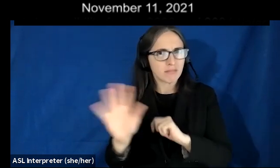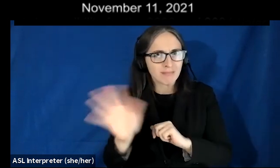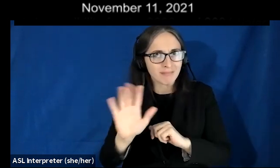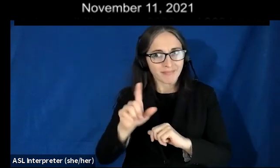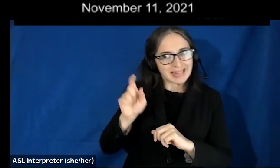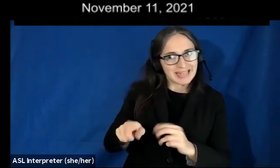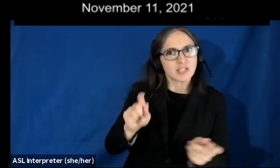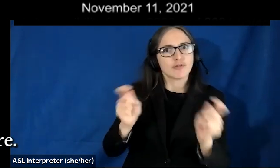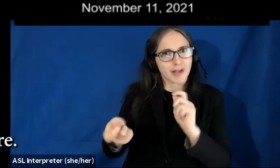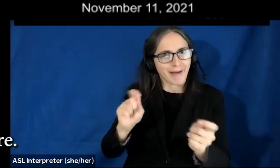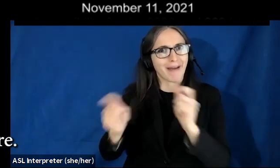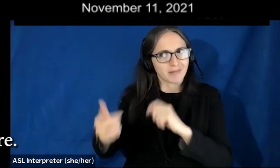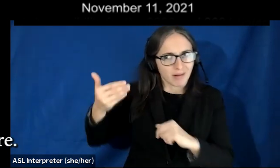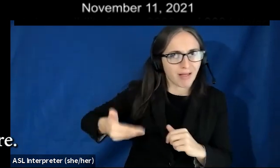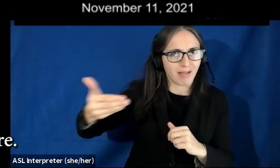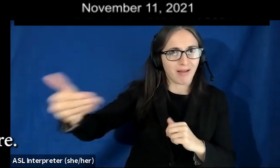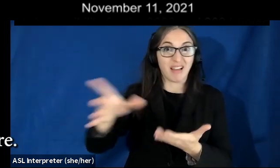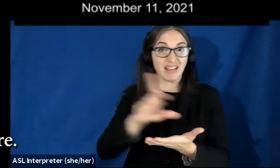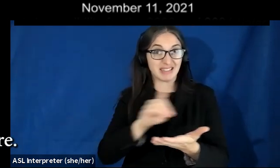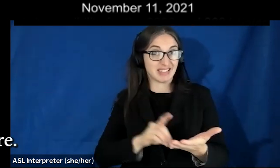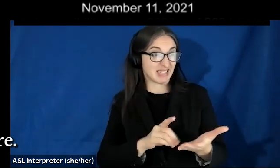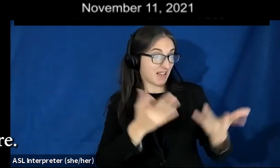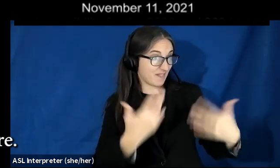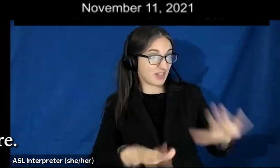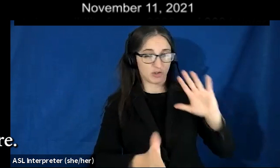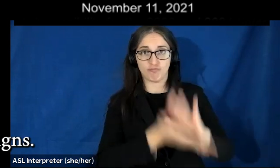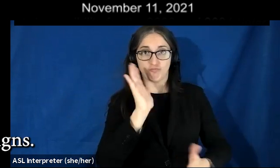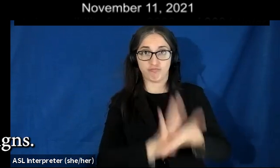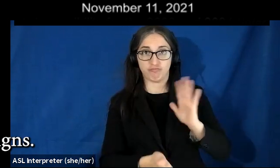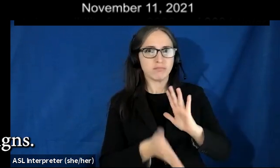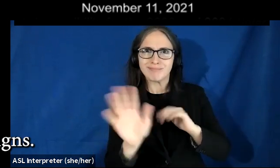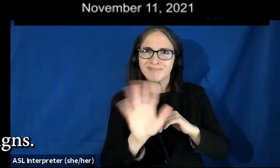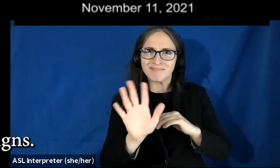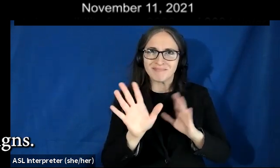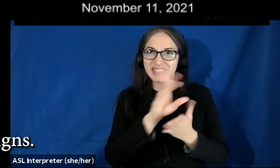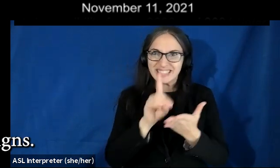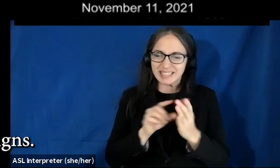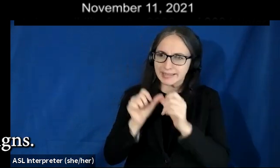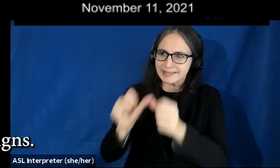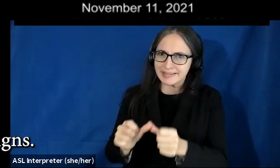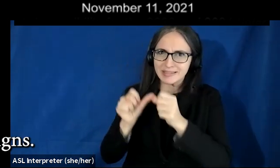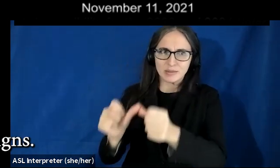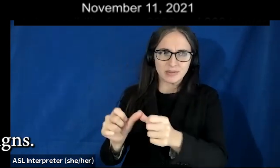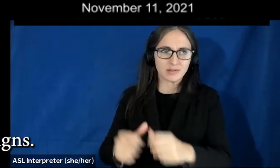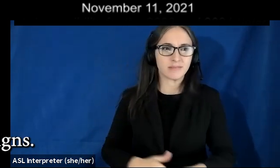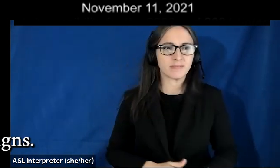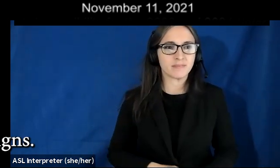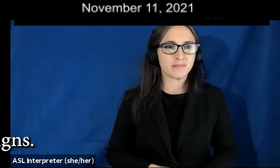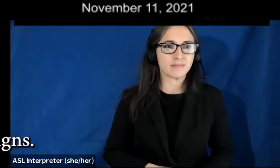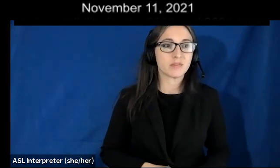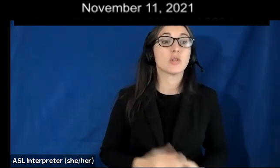it continues. There are two important points here. First, different needs require